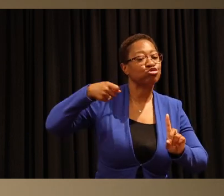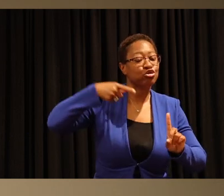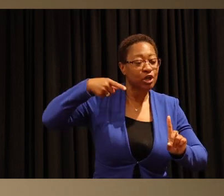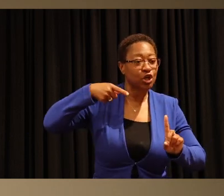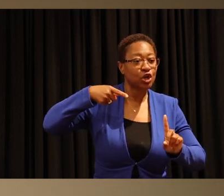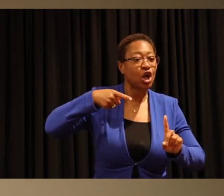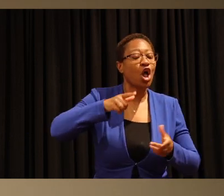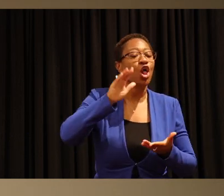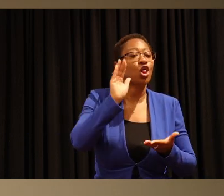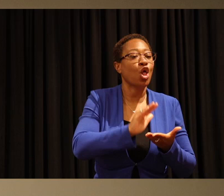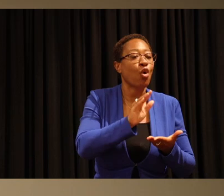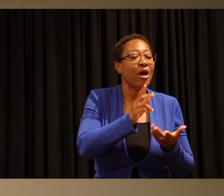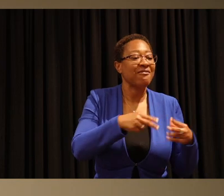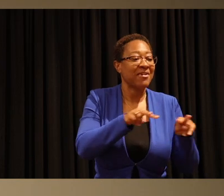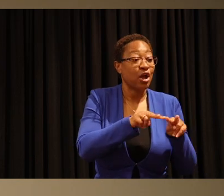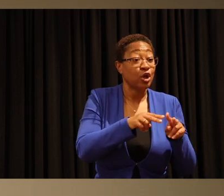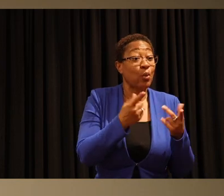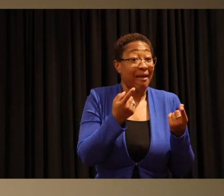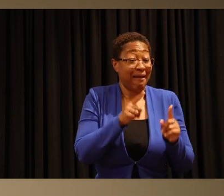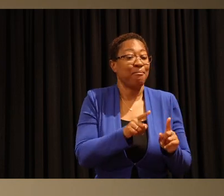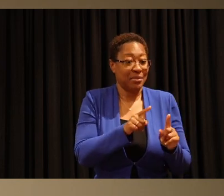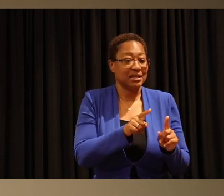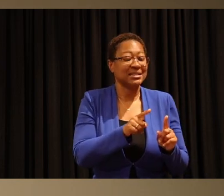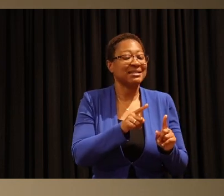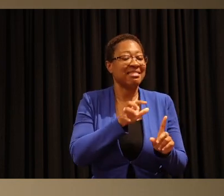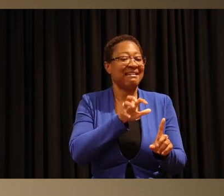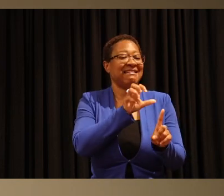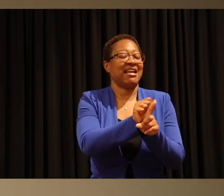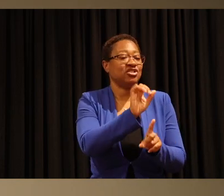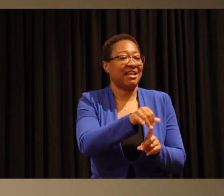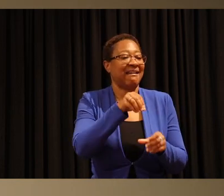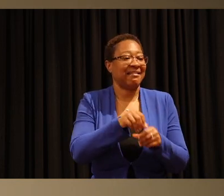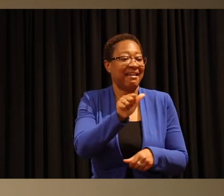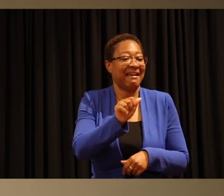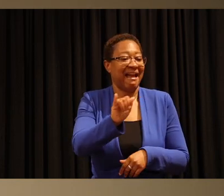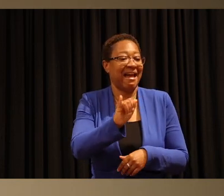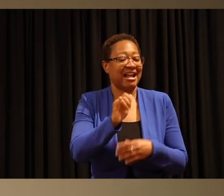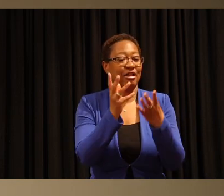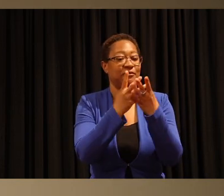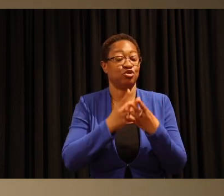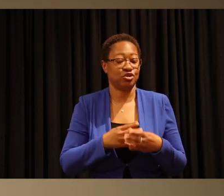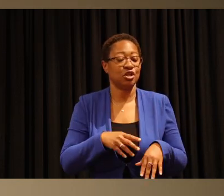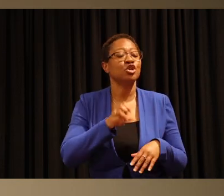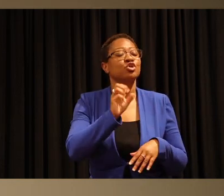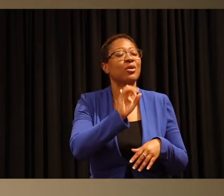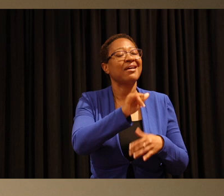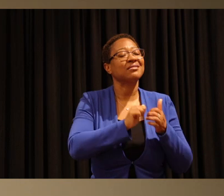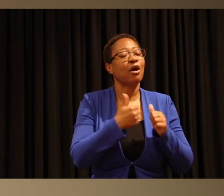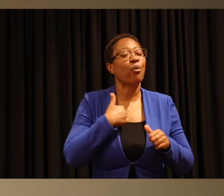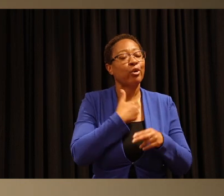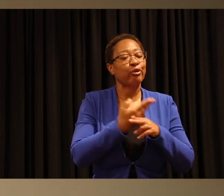lower value. So they're catching them with AI. And let me say a little bit about where we're using AI in the banking